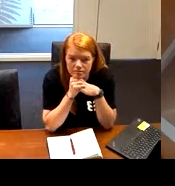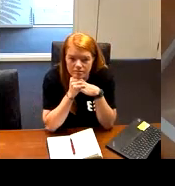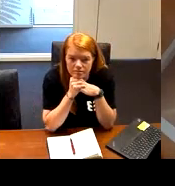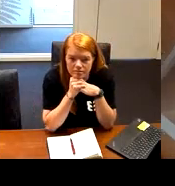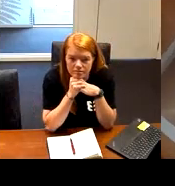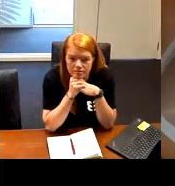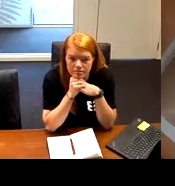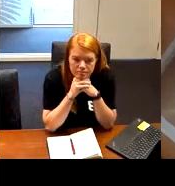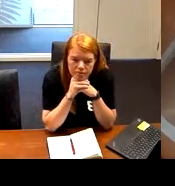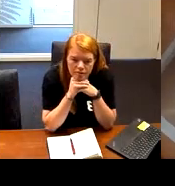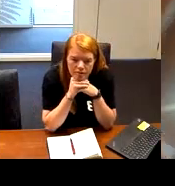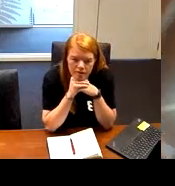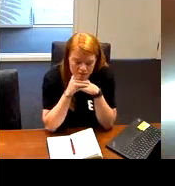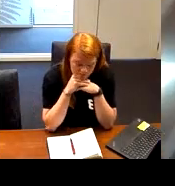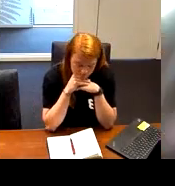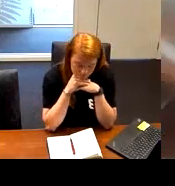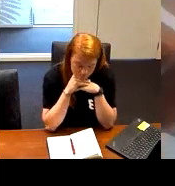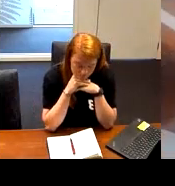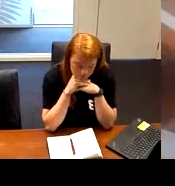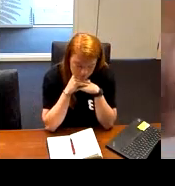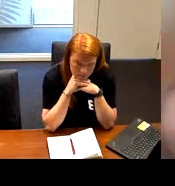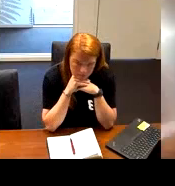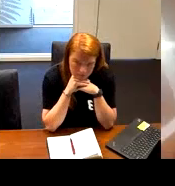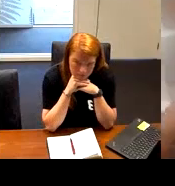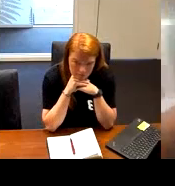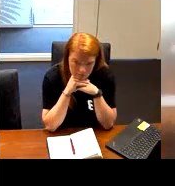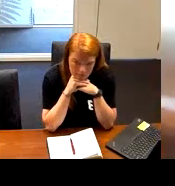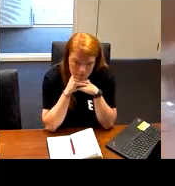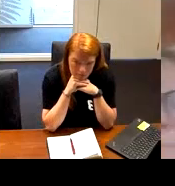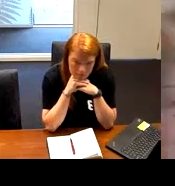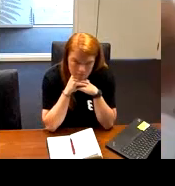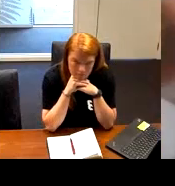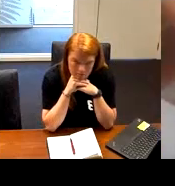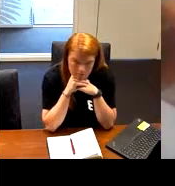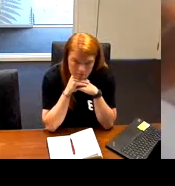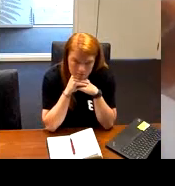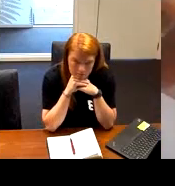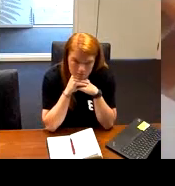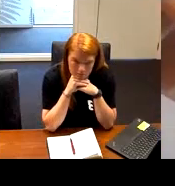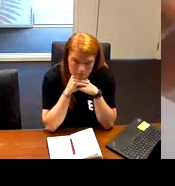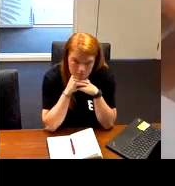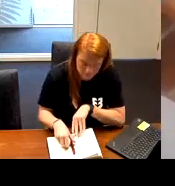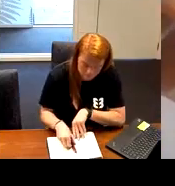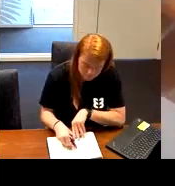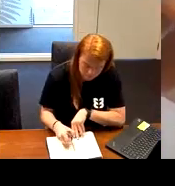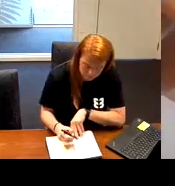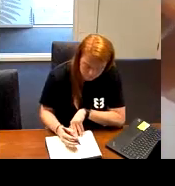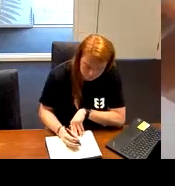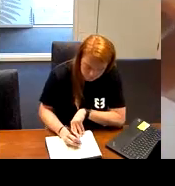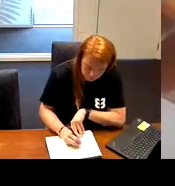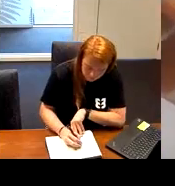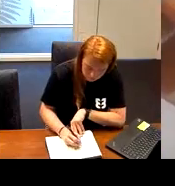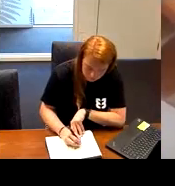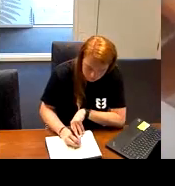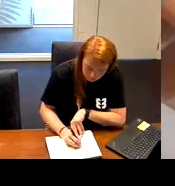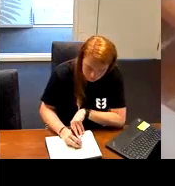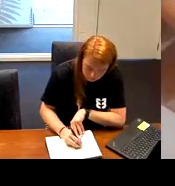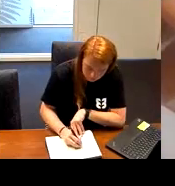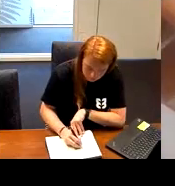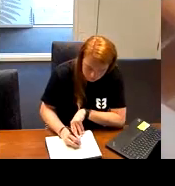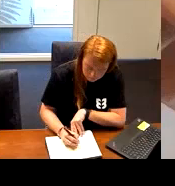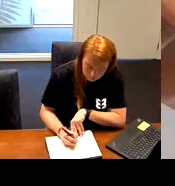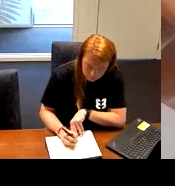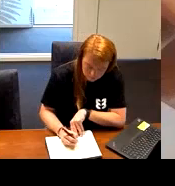years. Because of that and other factors that I'm going to touch on in my presentation, the